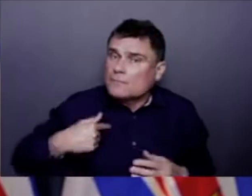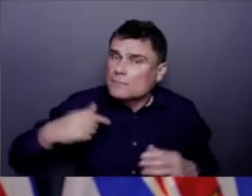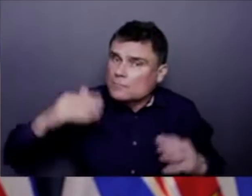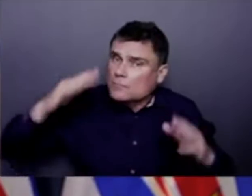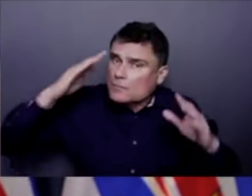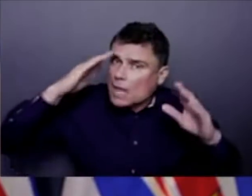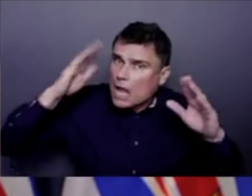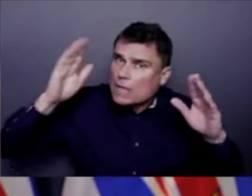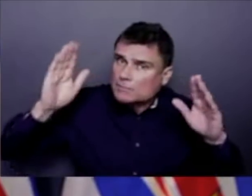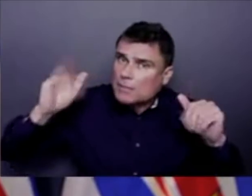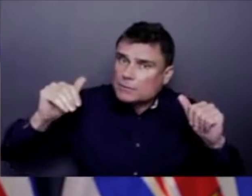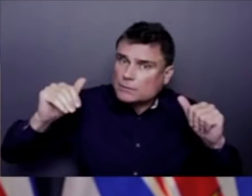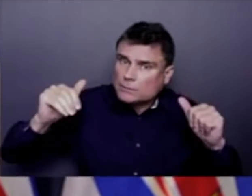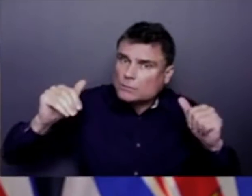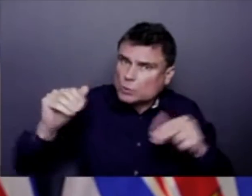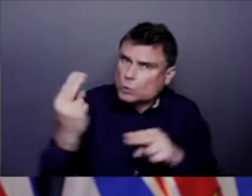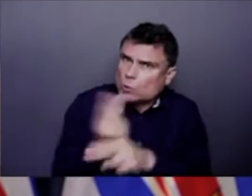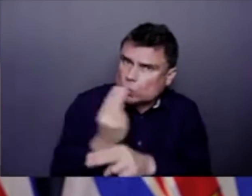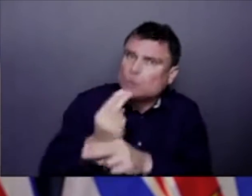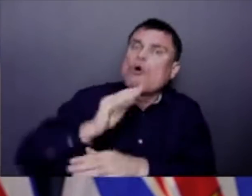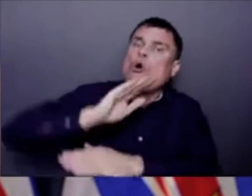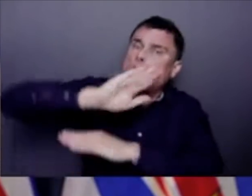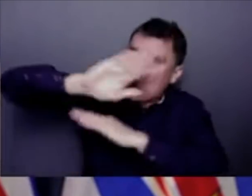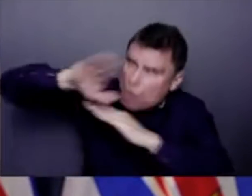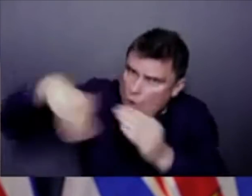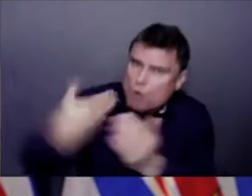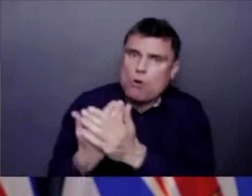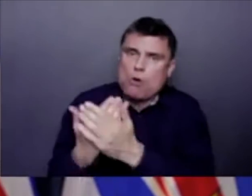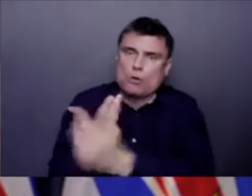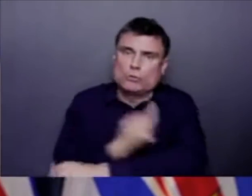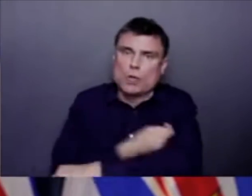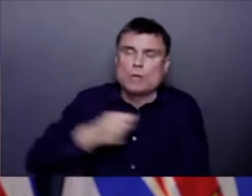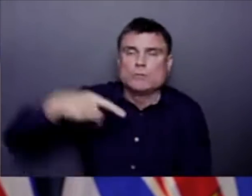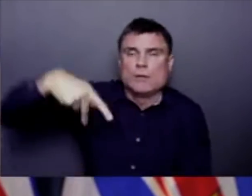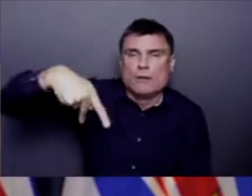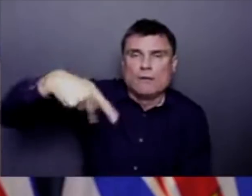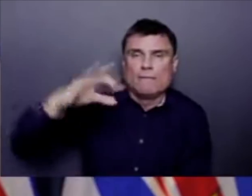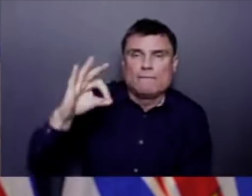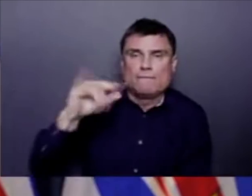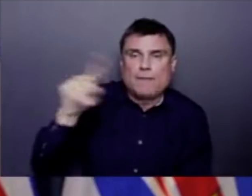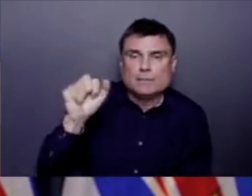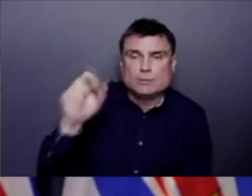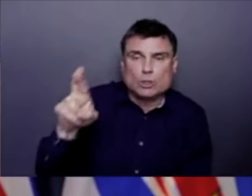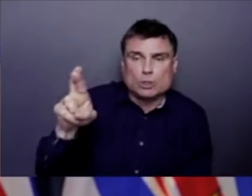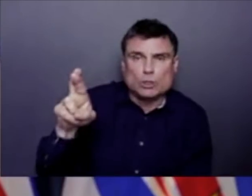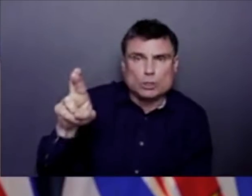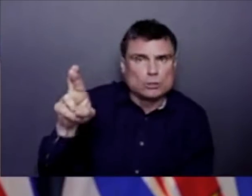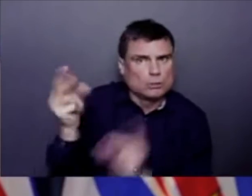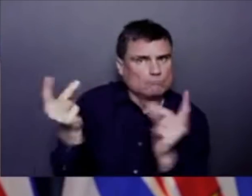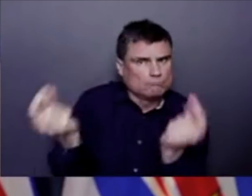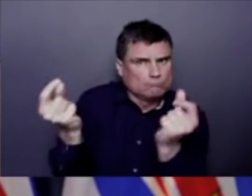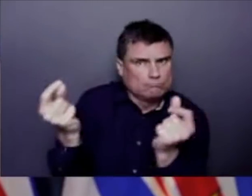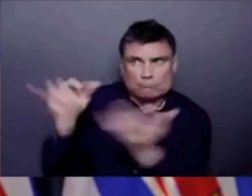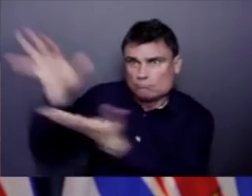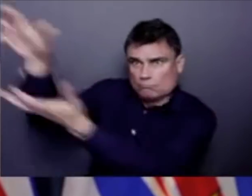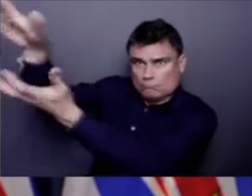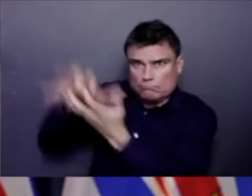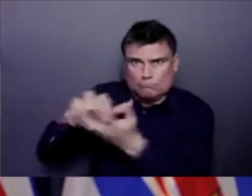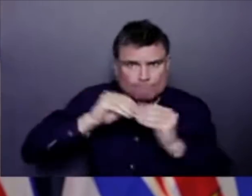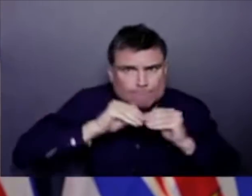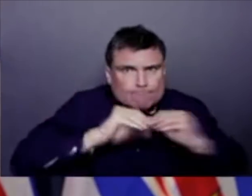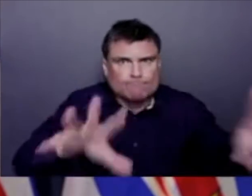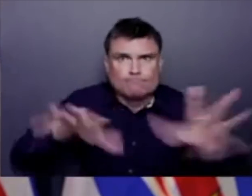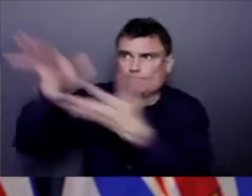expected to be delivered. I wanted just to bring you up to date on a couple of things we regularly bring people up to date on. We have another